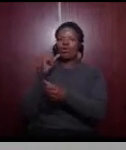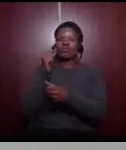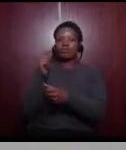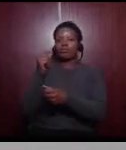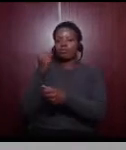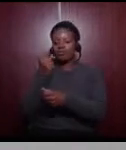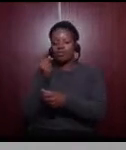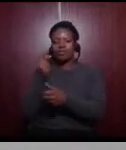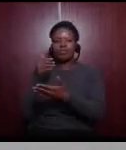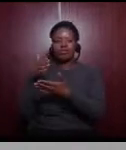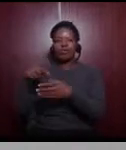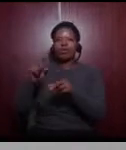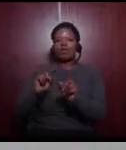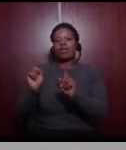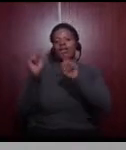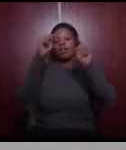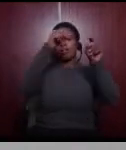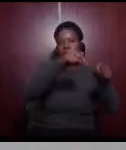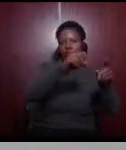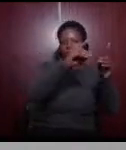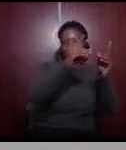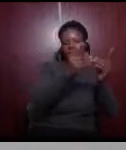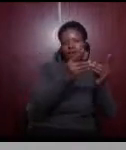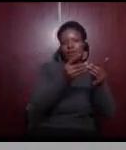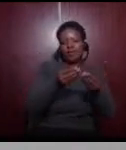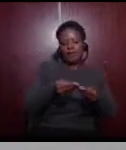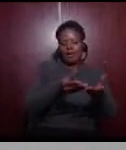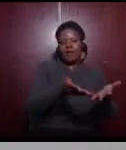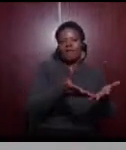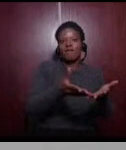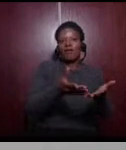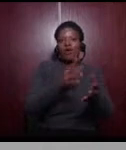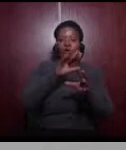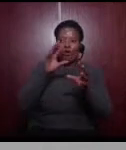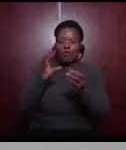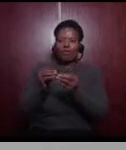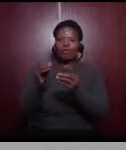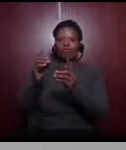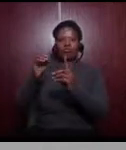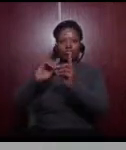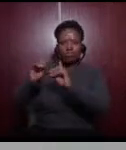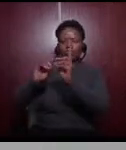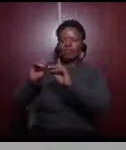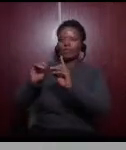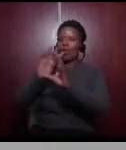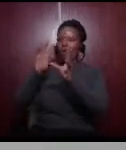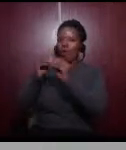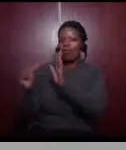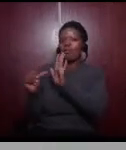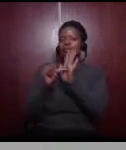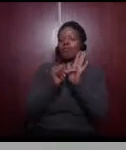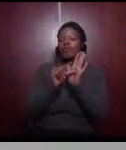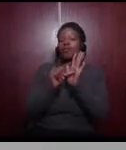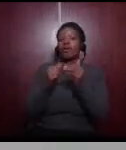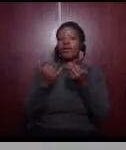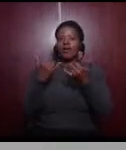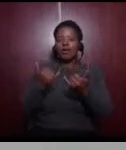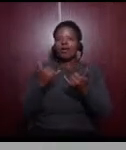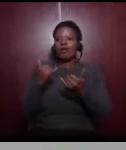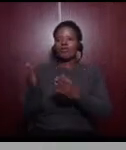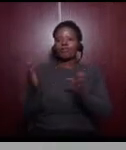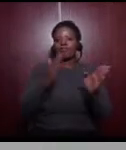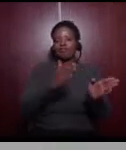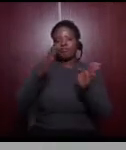will then refer to the relevant department. So whatever that you said here is very important. So I'm just going to hand